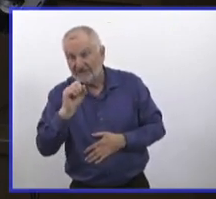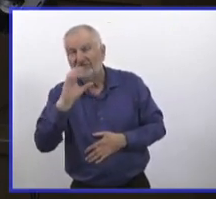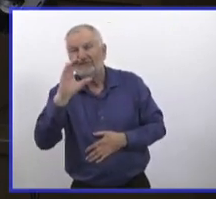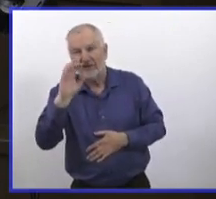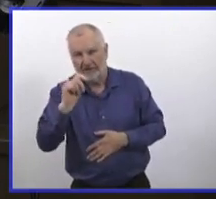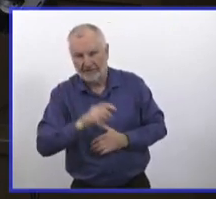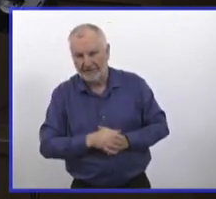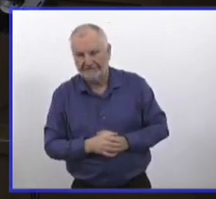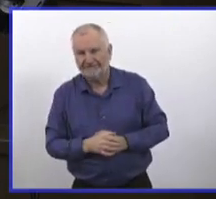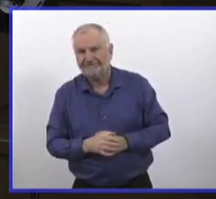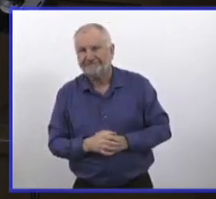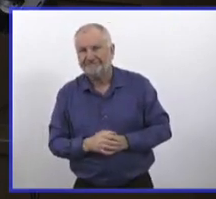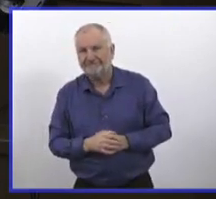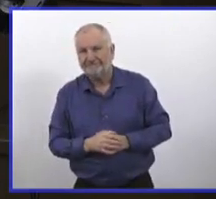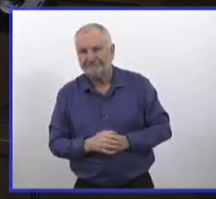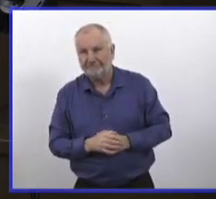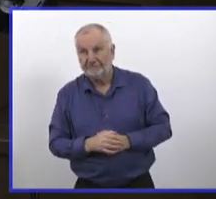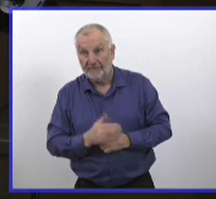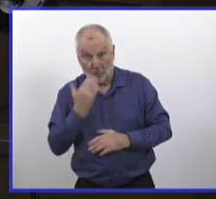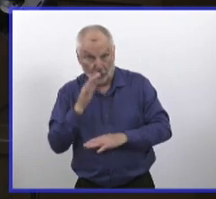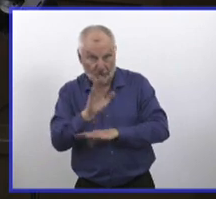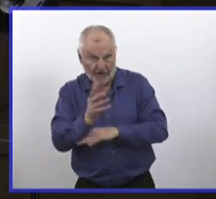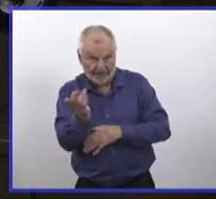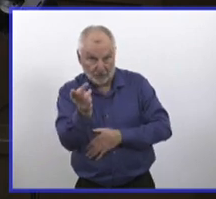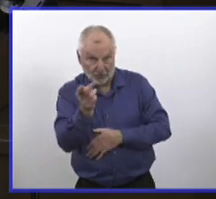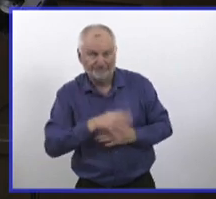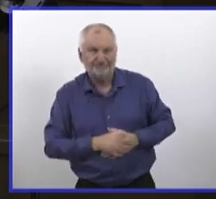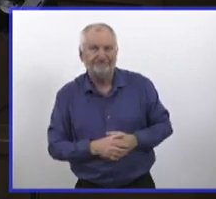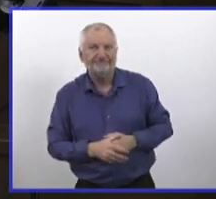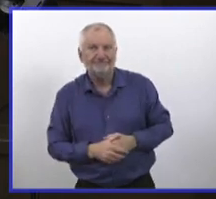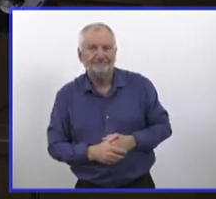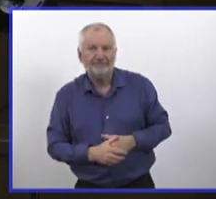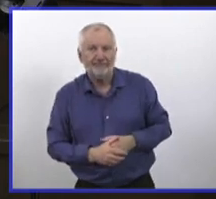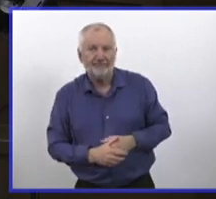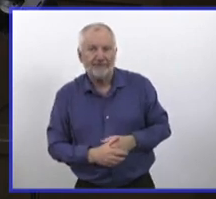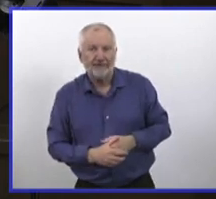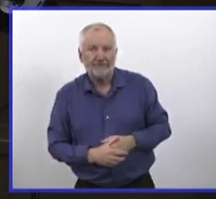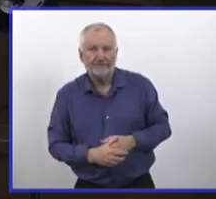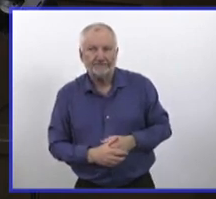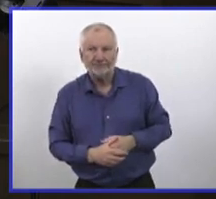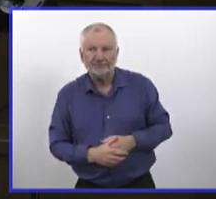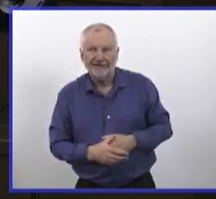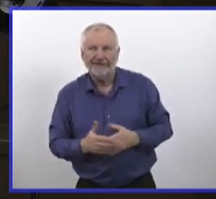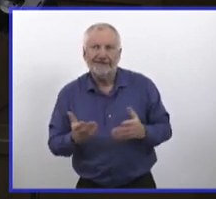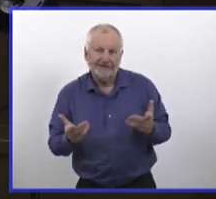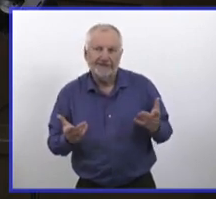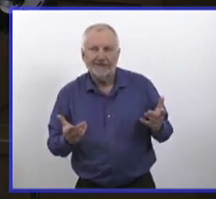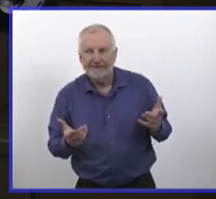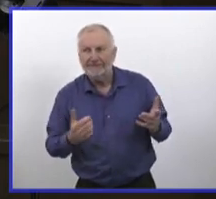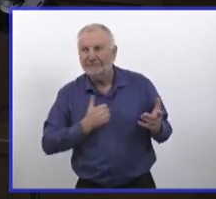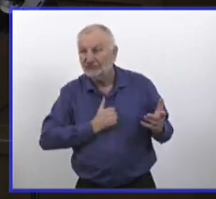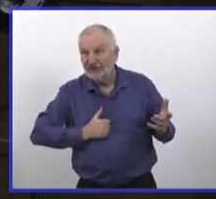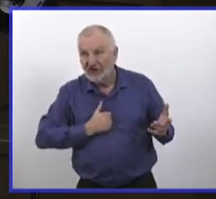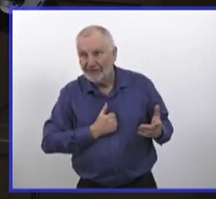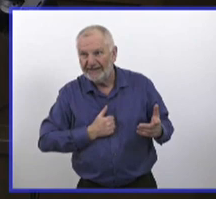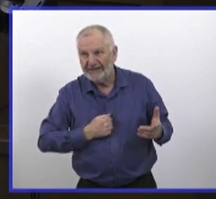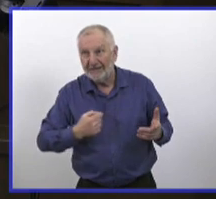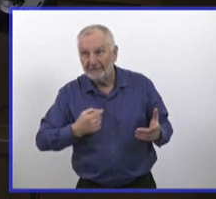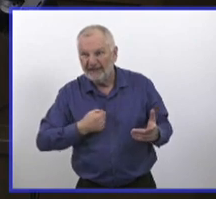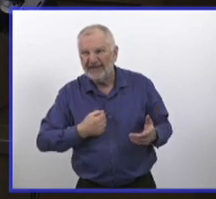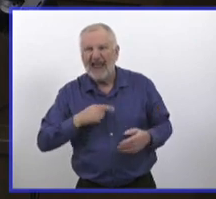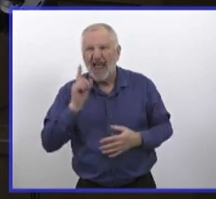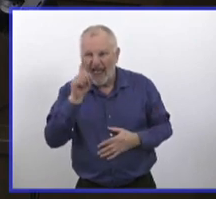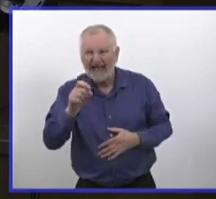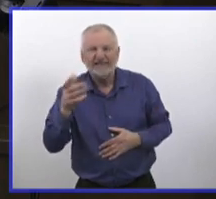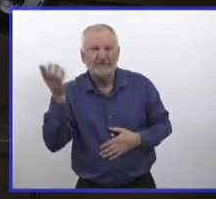Hi, good afternoon to both of you. And I apologize if this has been asked, but I can't recall if it has or not. But do